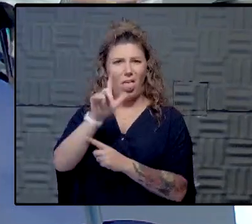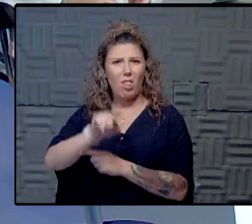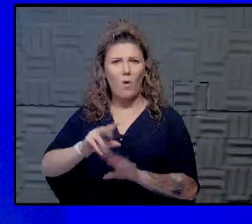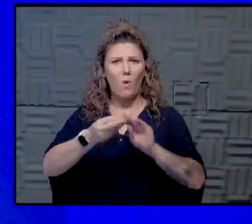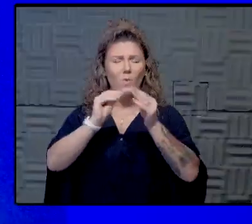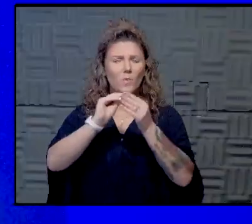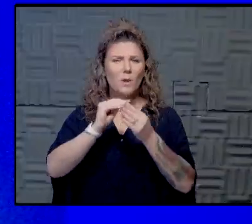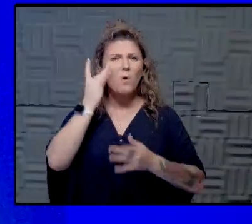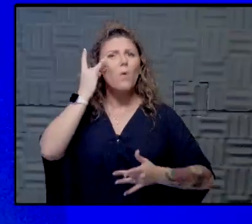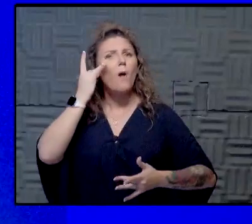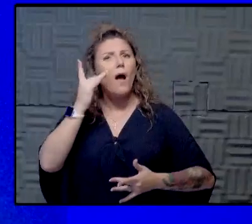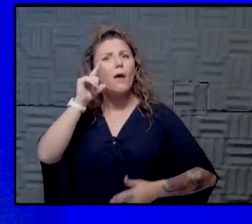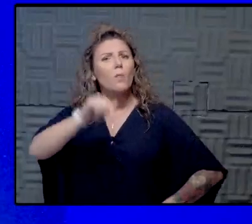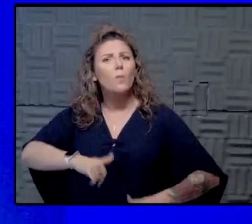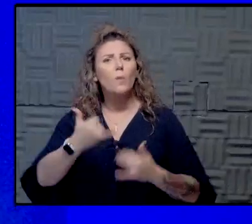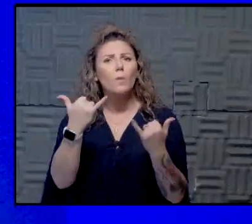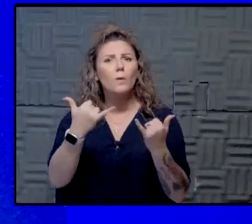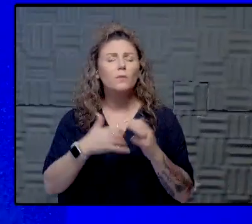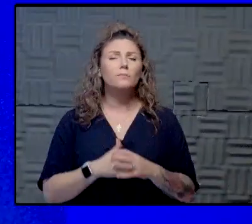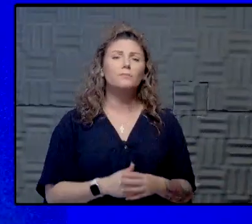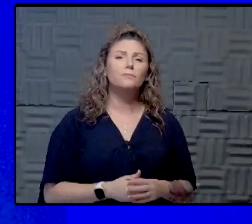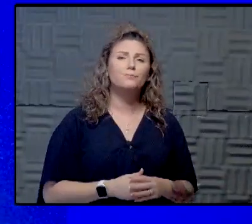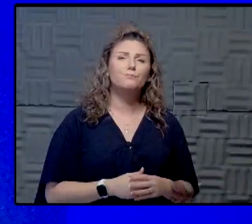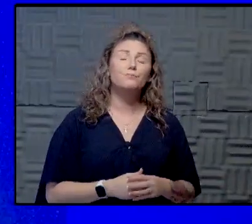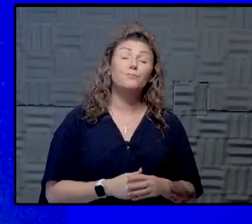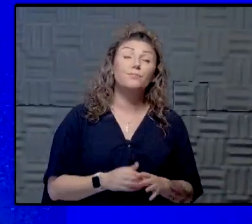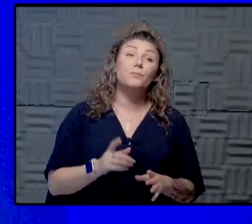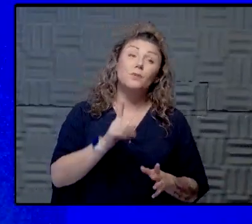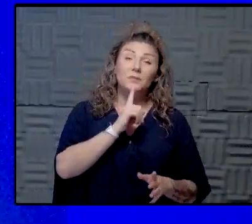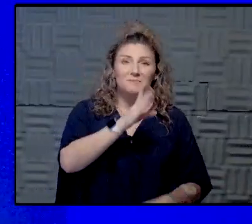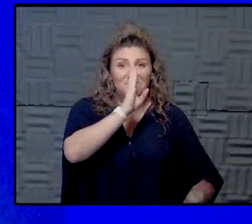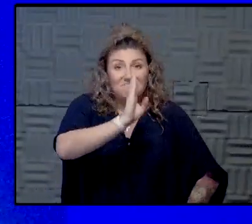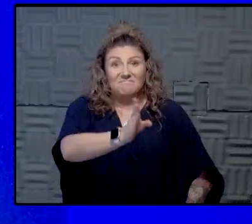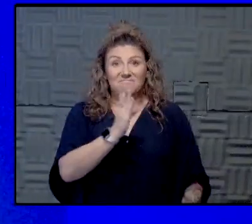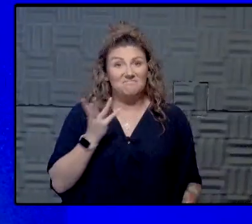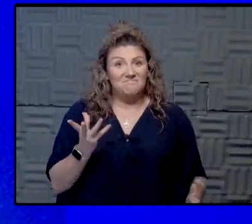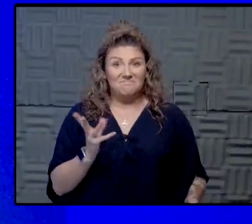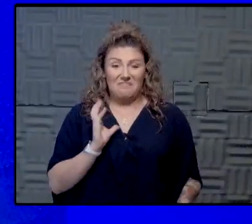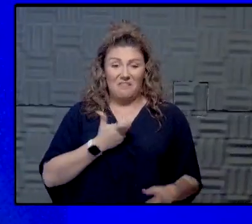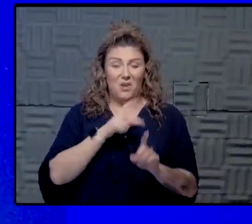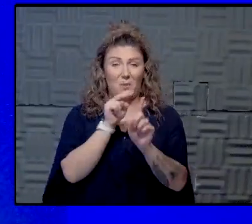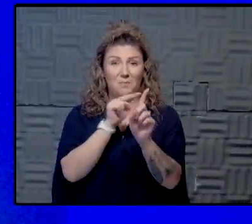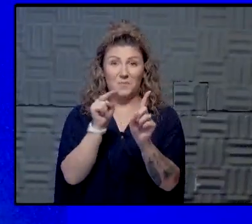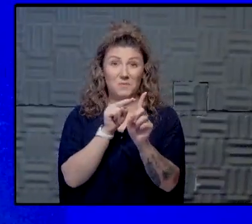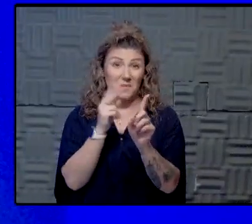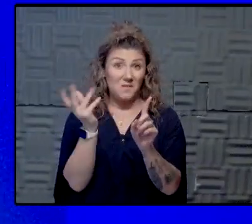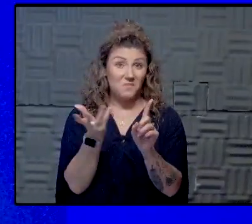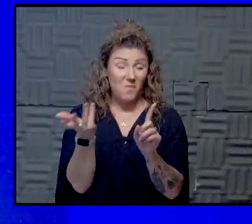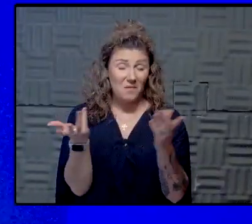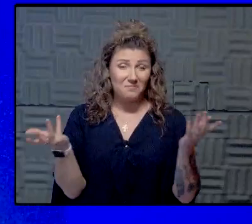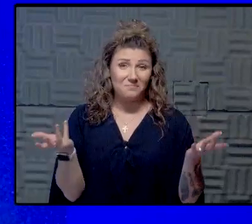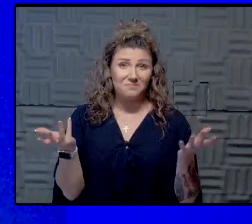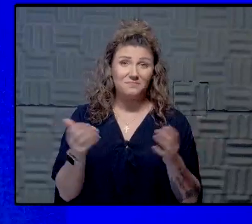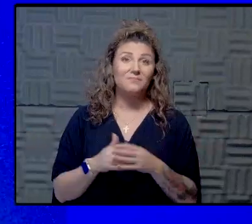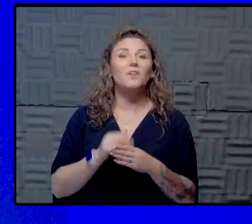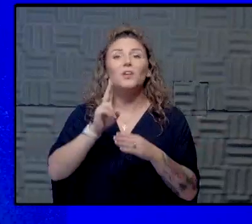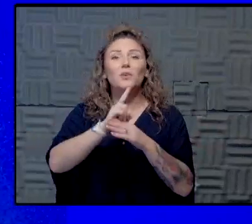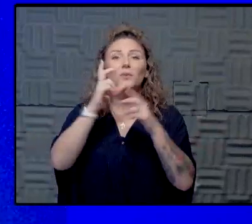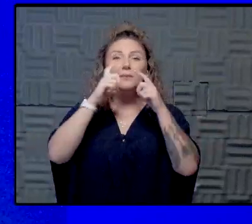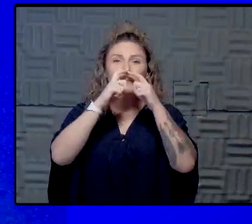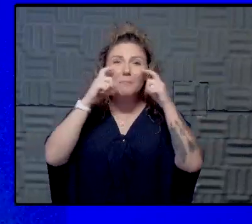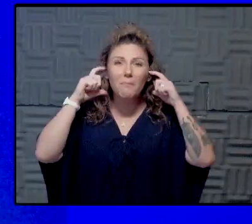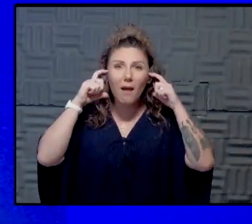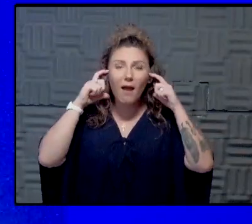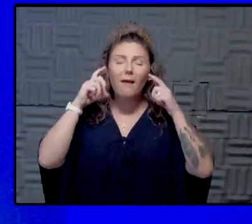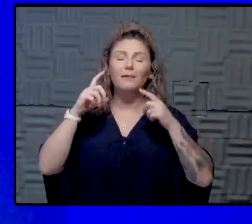Sure. Well, I think it's pretty straightforward from our perspective that wearing a